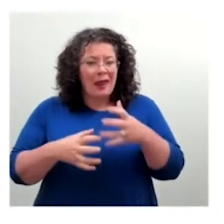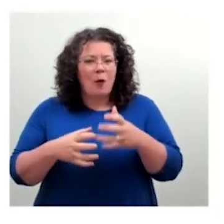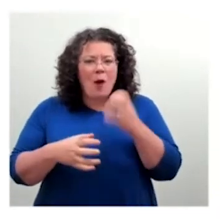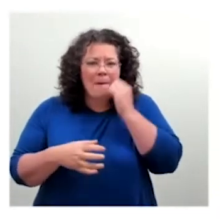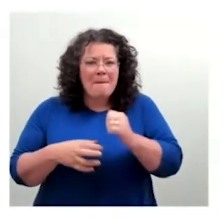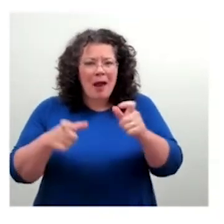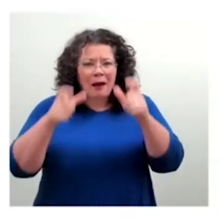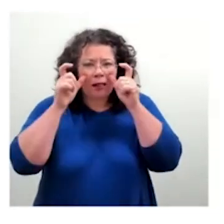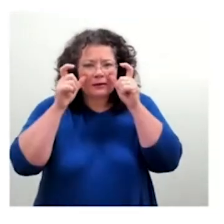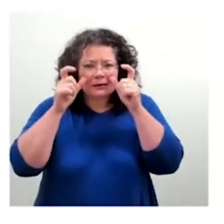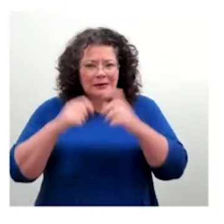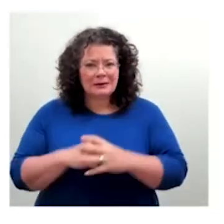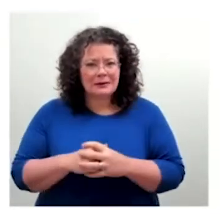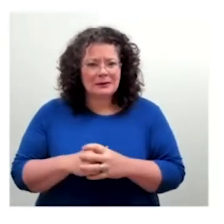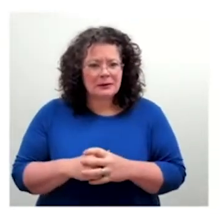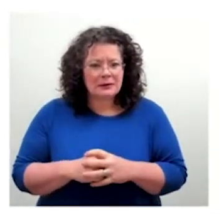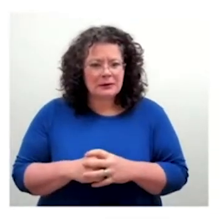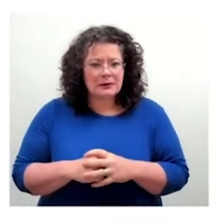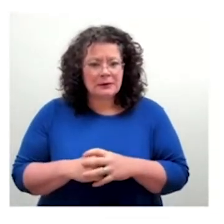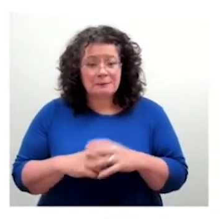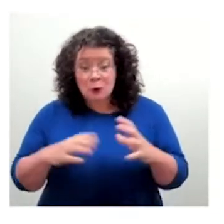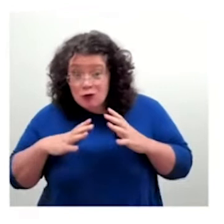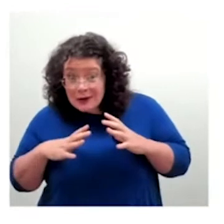That's not... Okay, Jody, you're next.